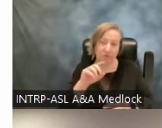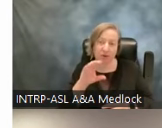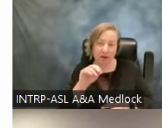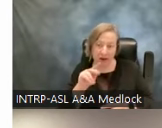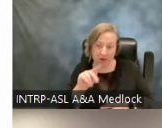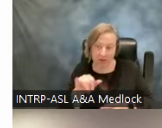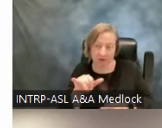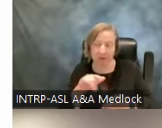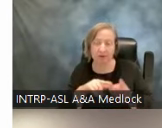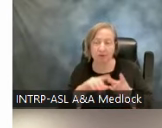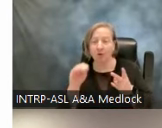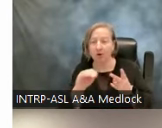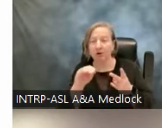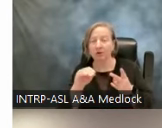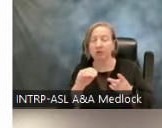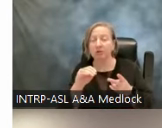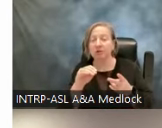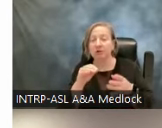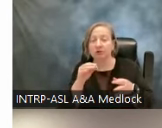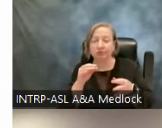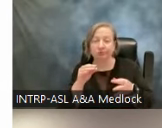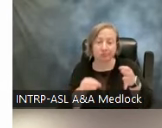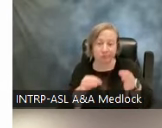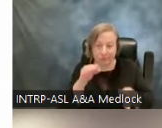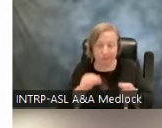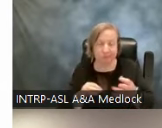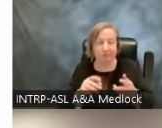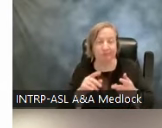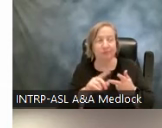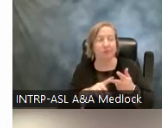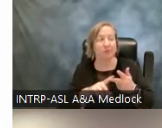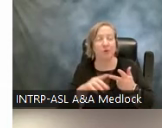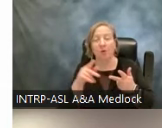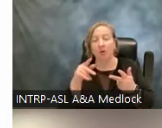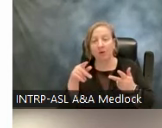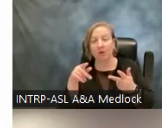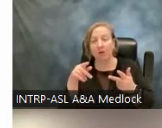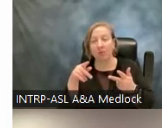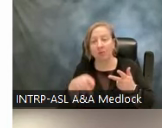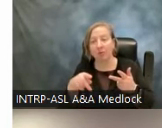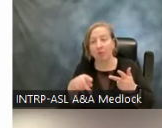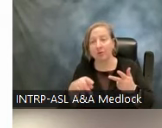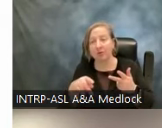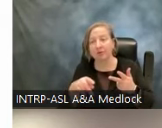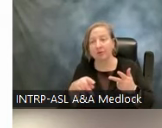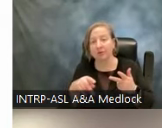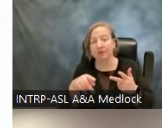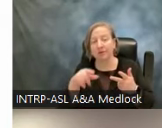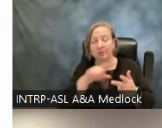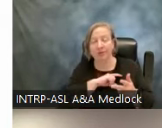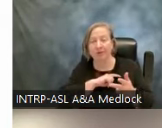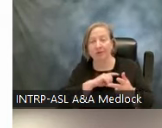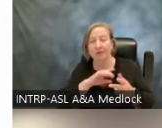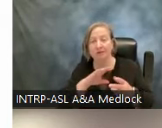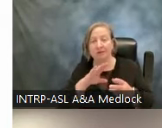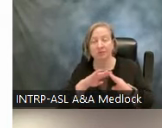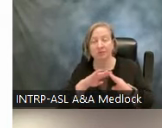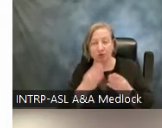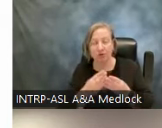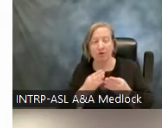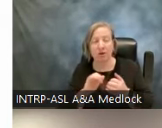Judicial Courts, or even within Portland Police Bureau, how policing data,